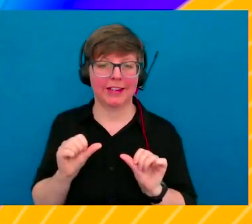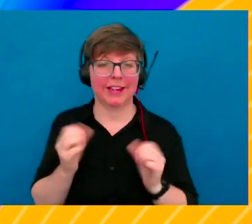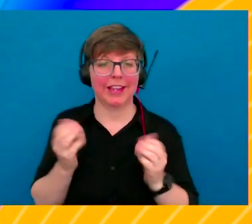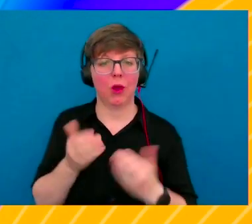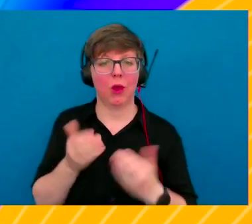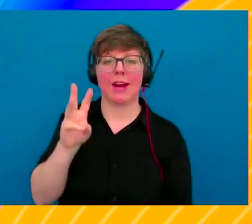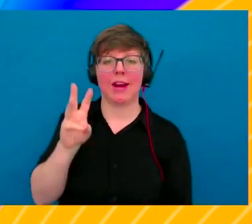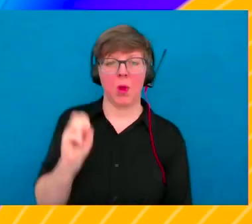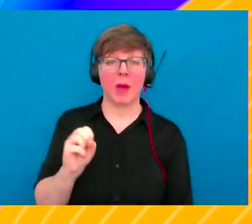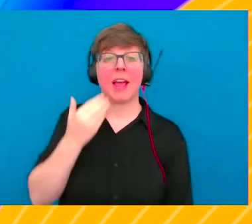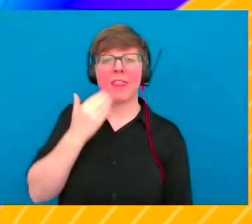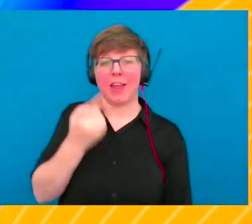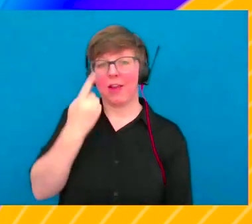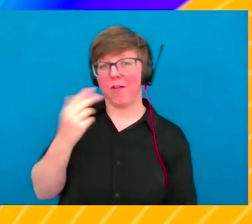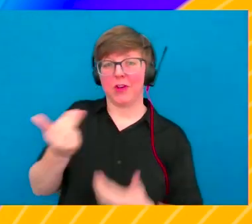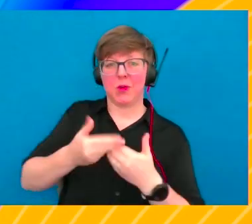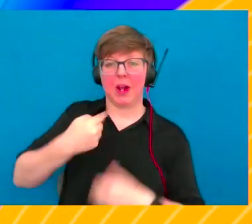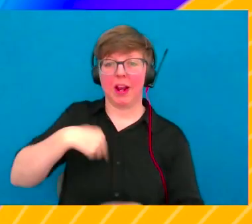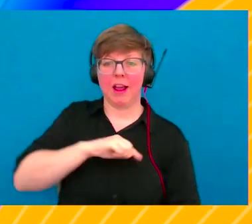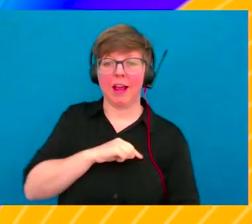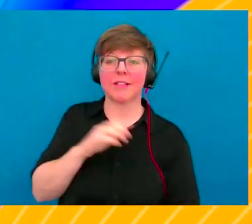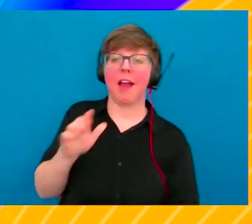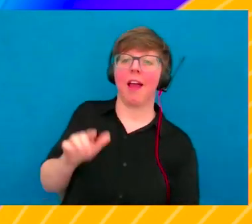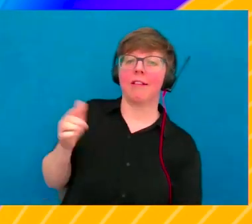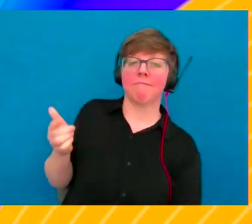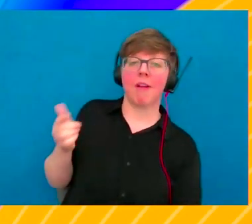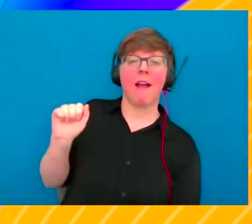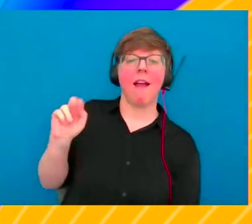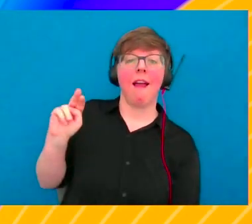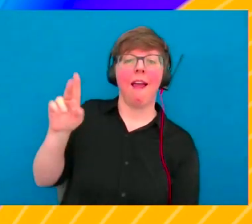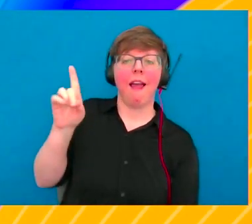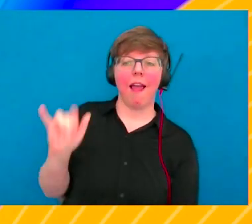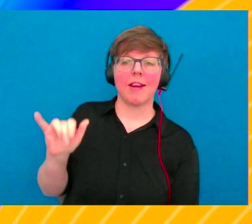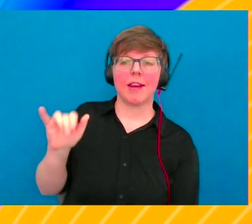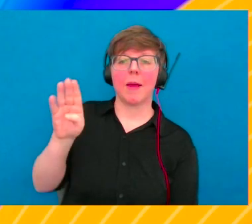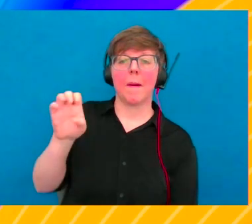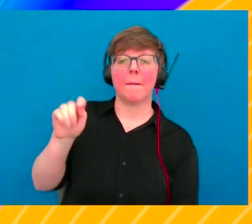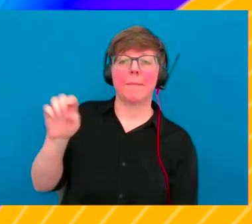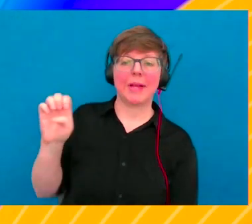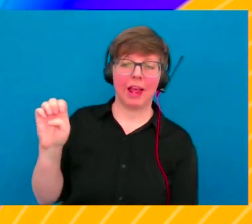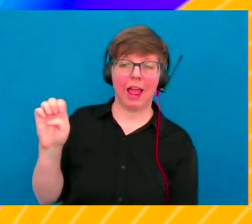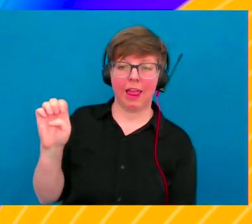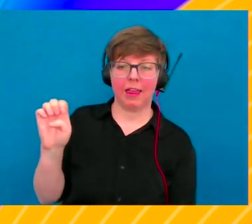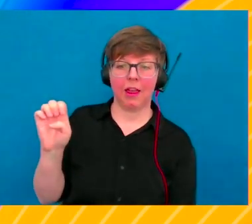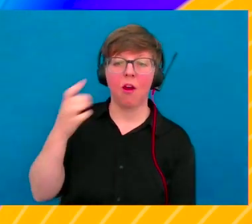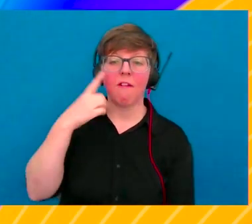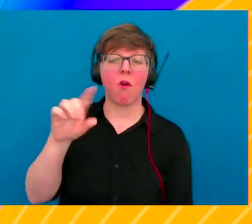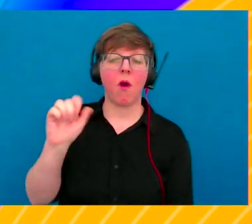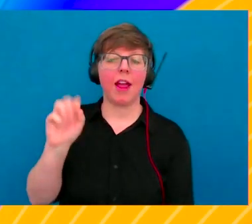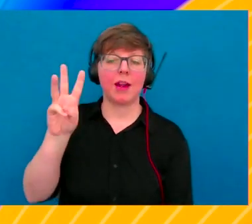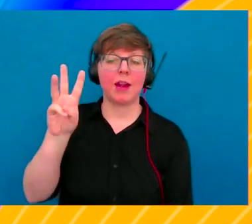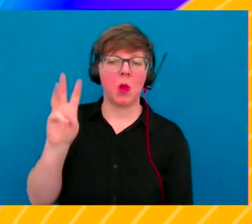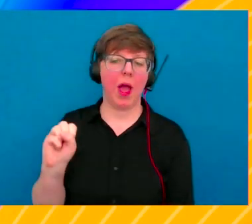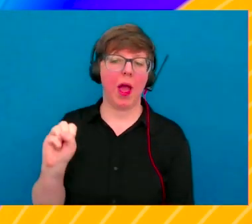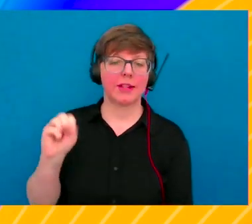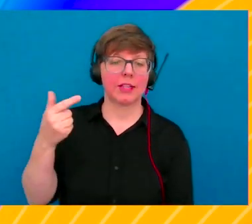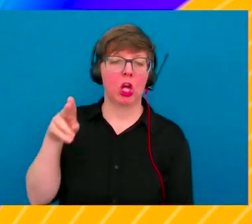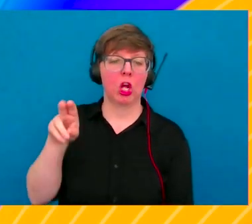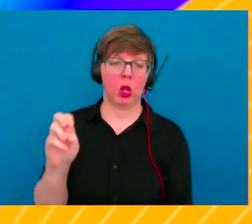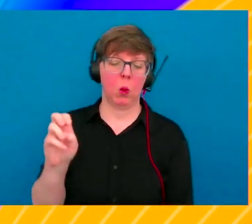today by Andy Bate, Principal Product Manager for AWS Glue. Andy, how are you doing today? I'm doing well,